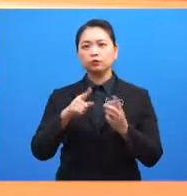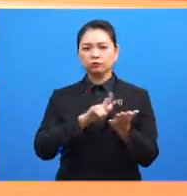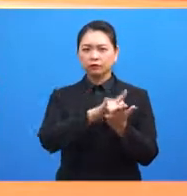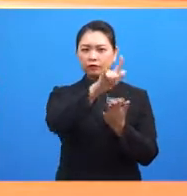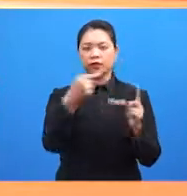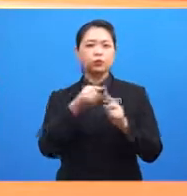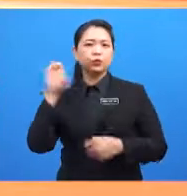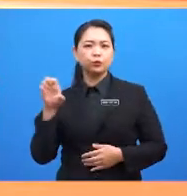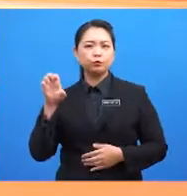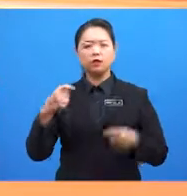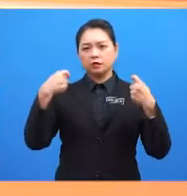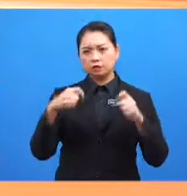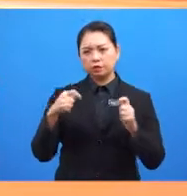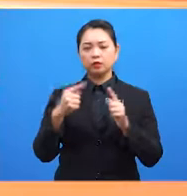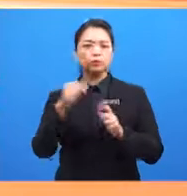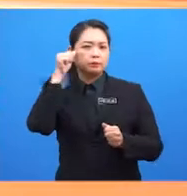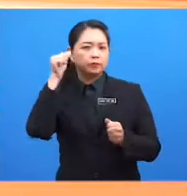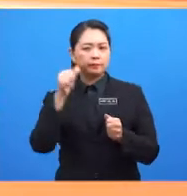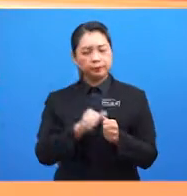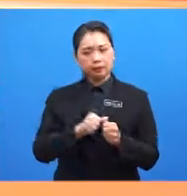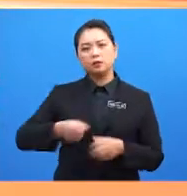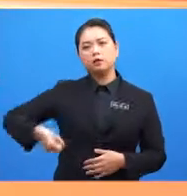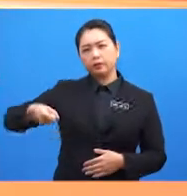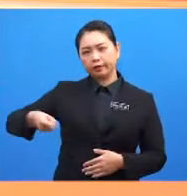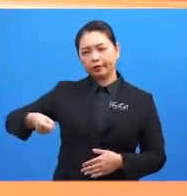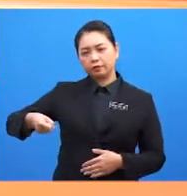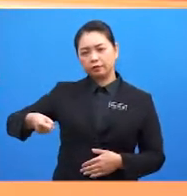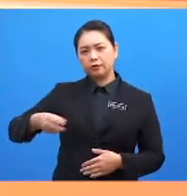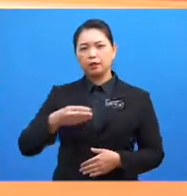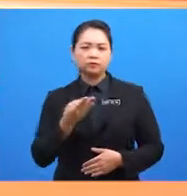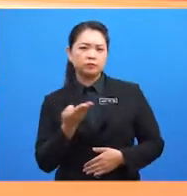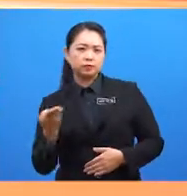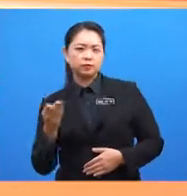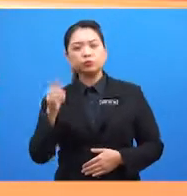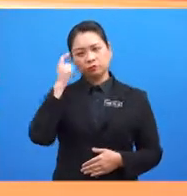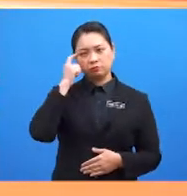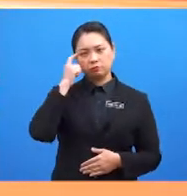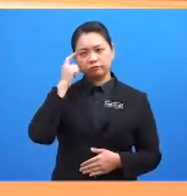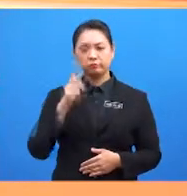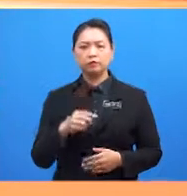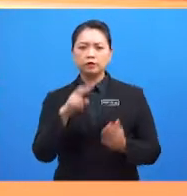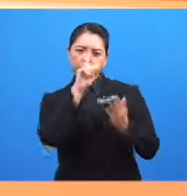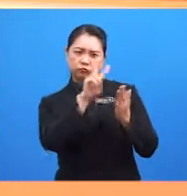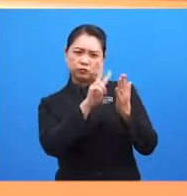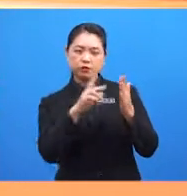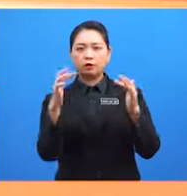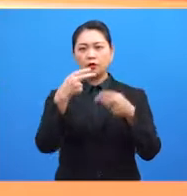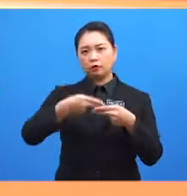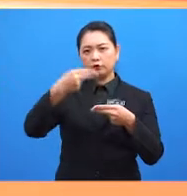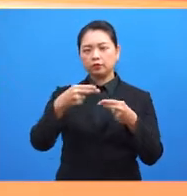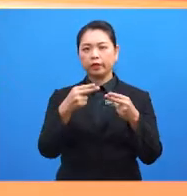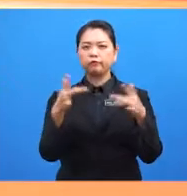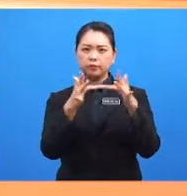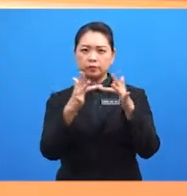Europe. Trying to remember luggage and baggage things, you know. Browsing through hotel websites and so